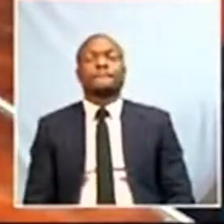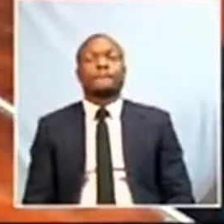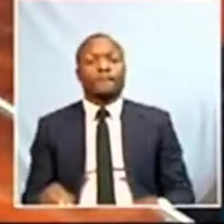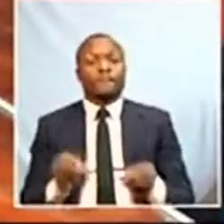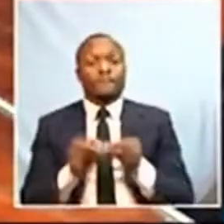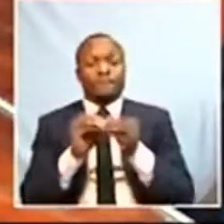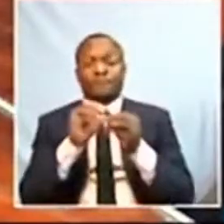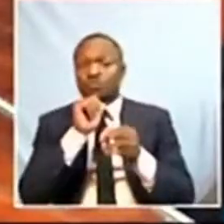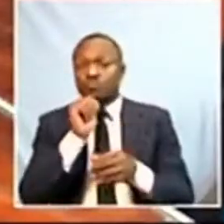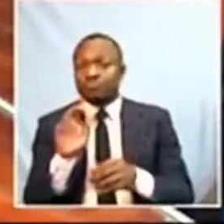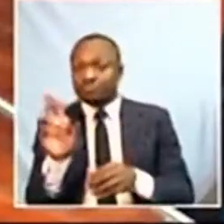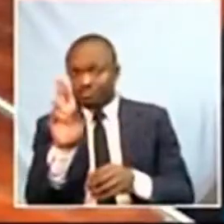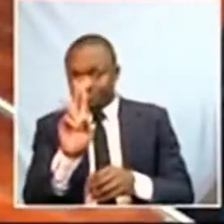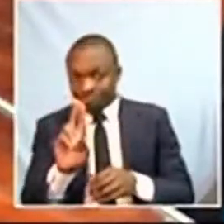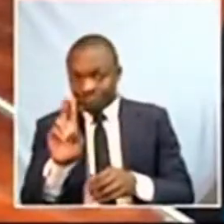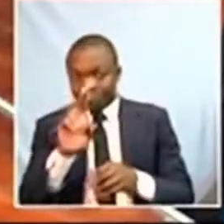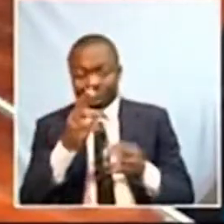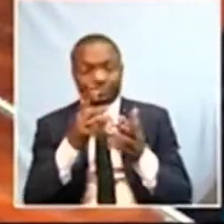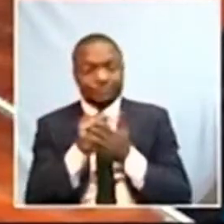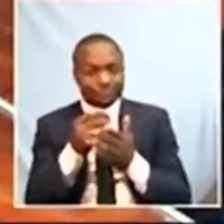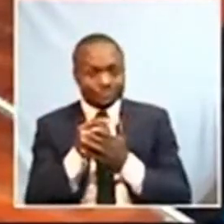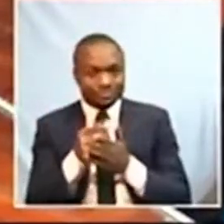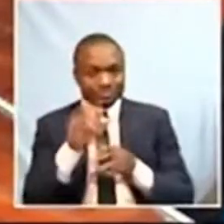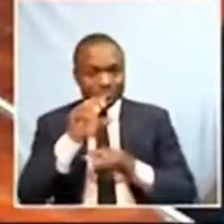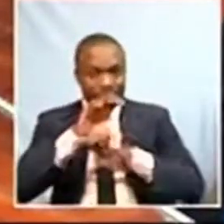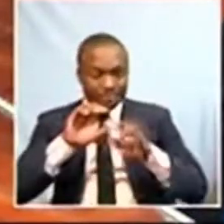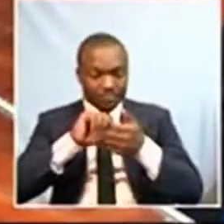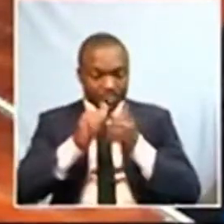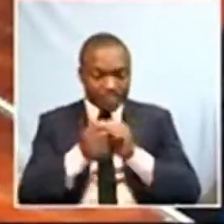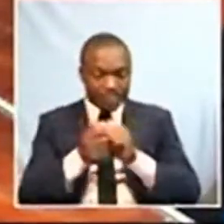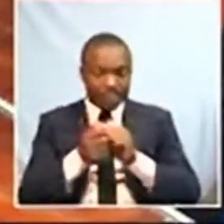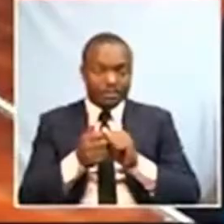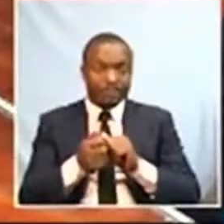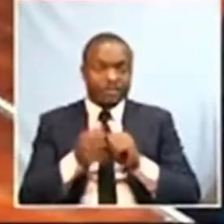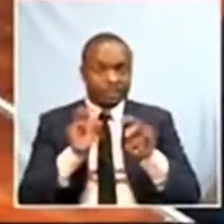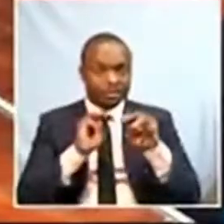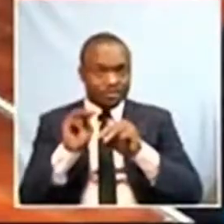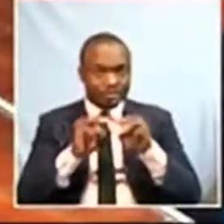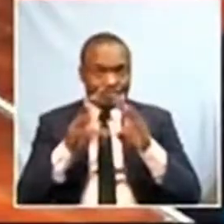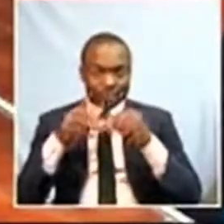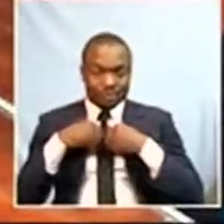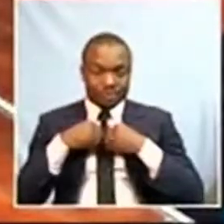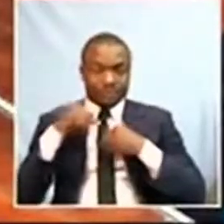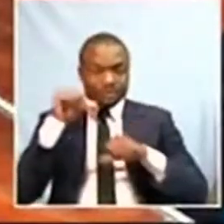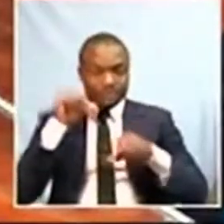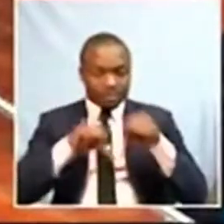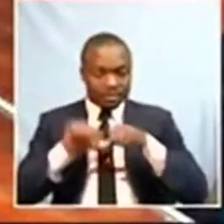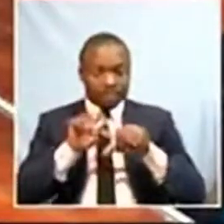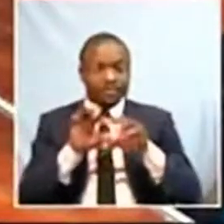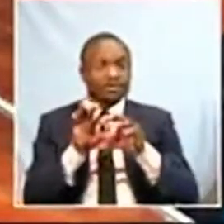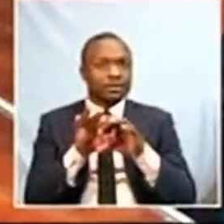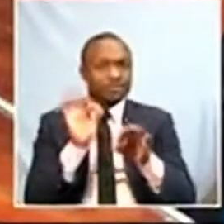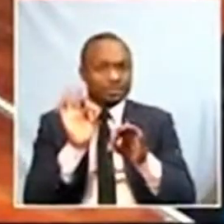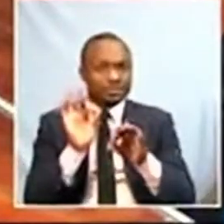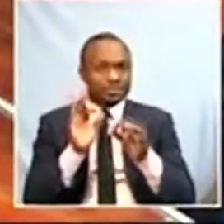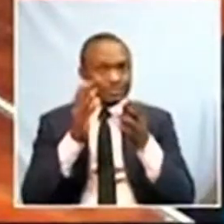total unspent funds. Cause of query. Management acknowledges the auditor's findings and wishes to state that